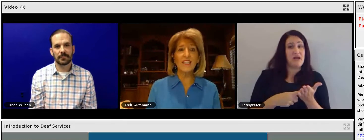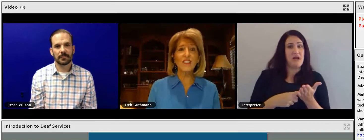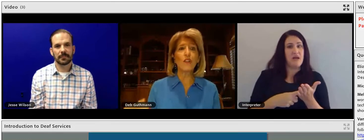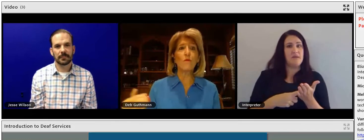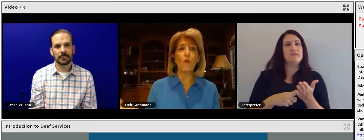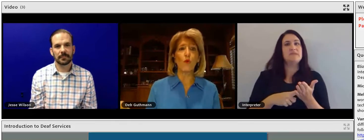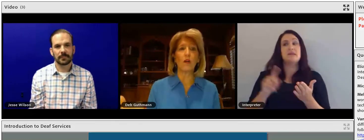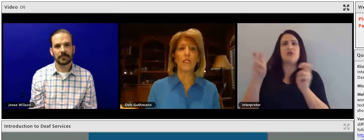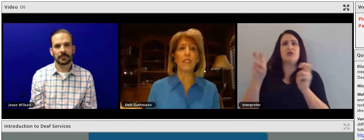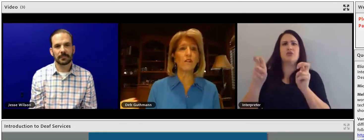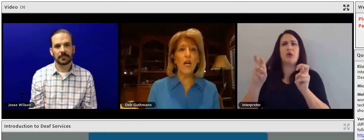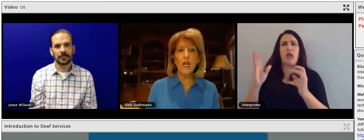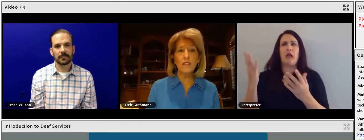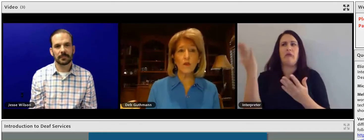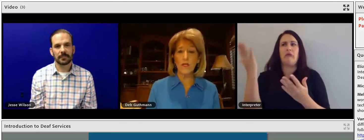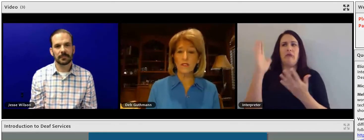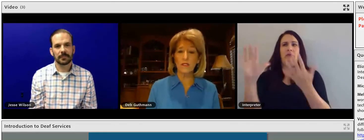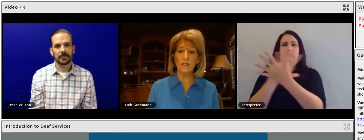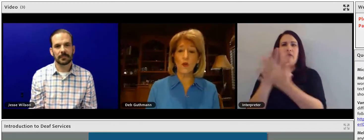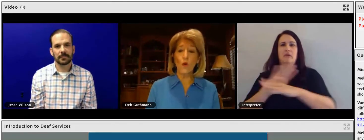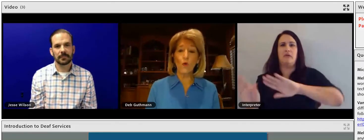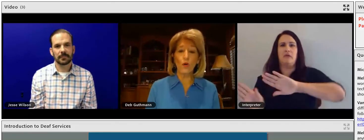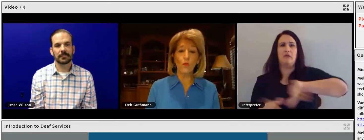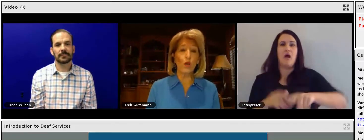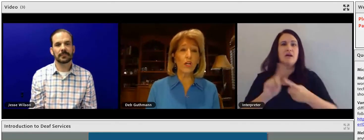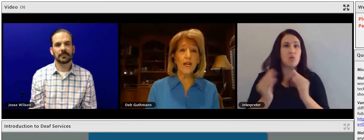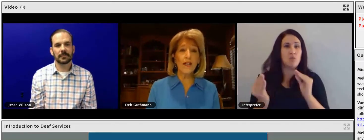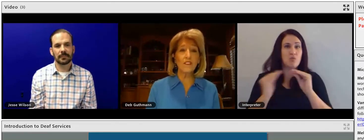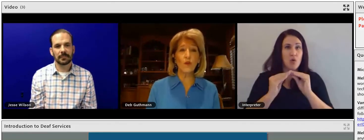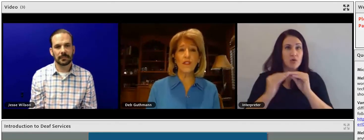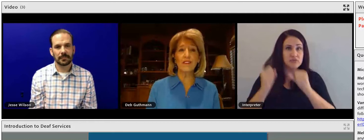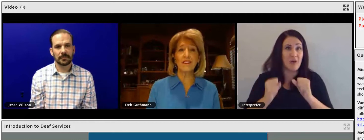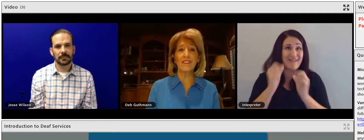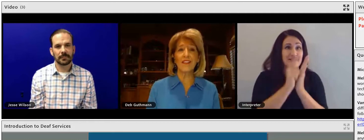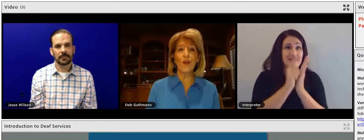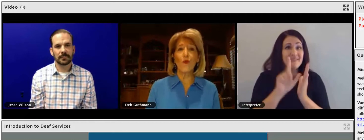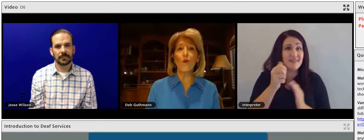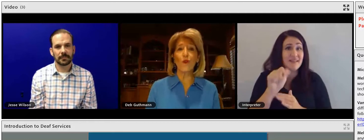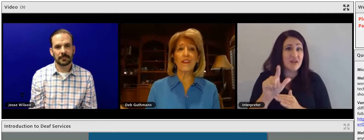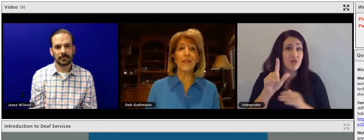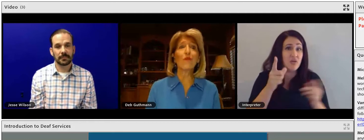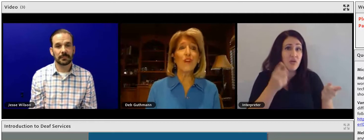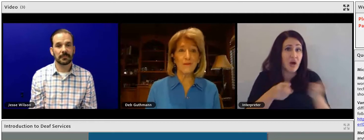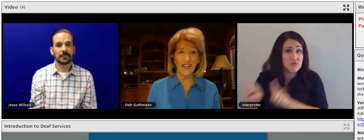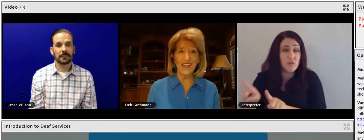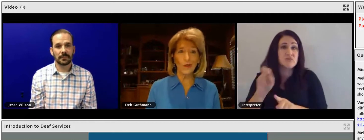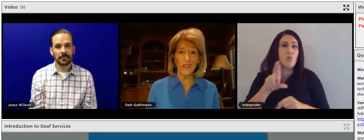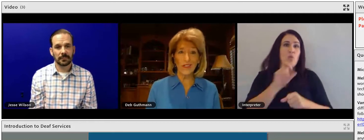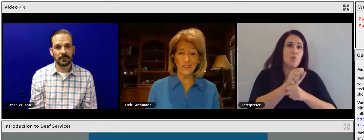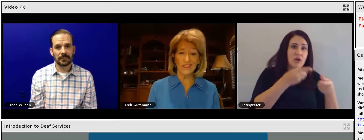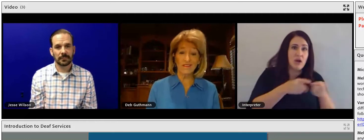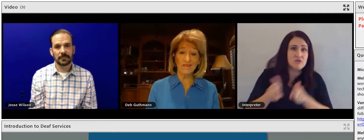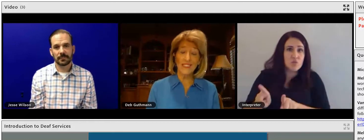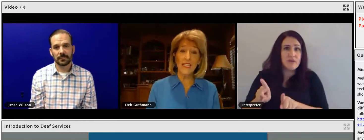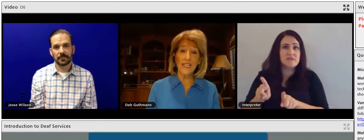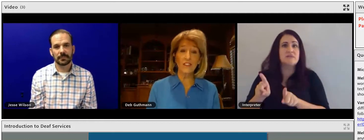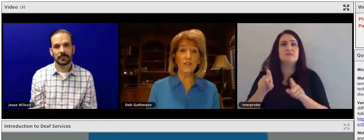the carpet until more legal consequences or work consequences or